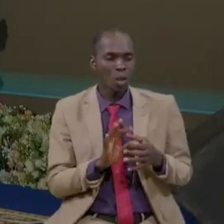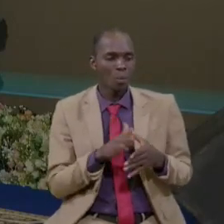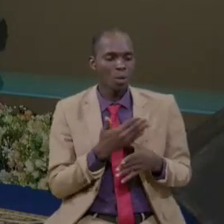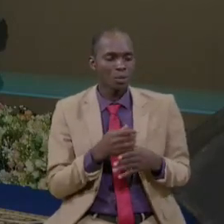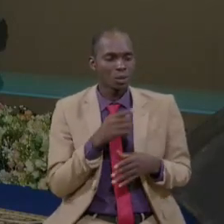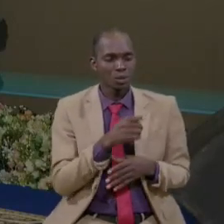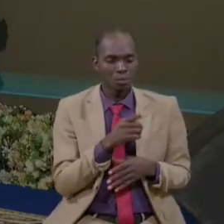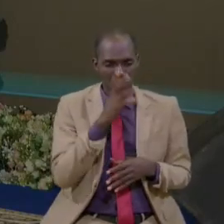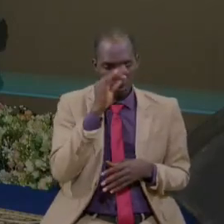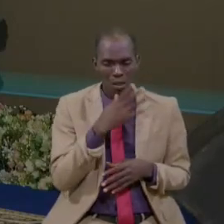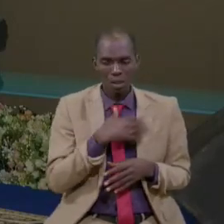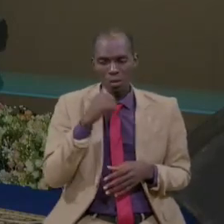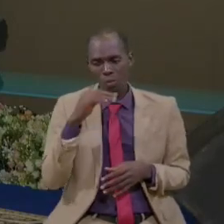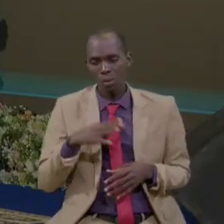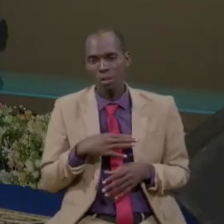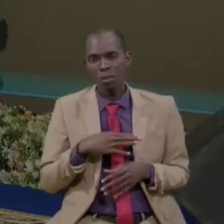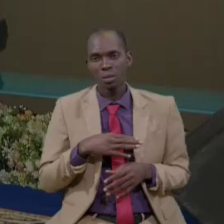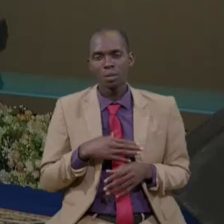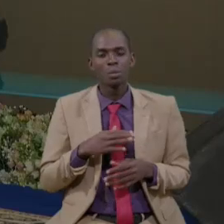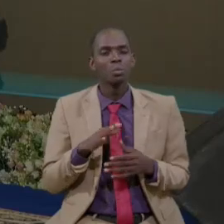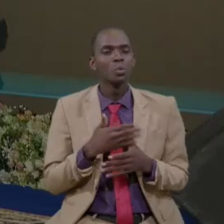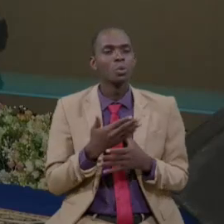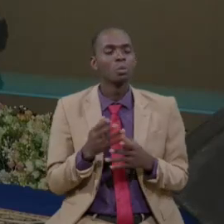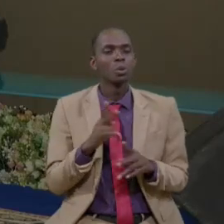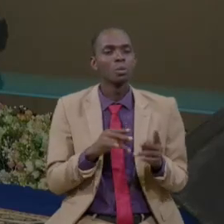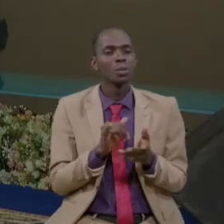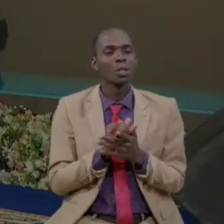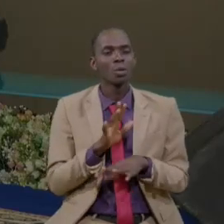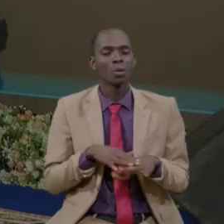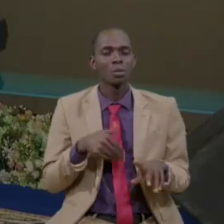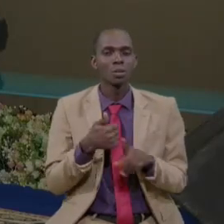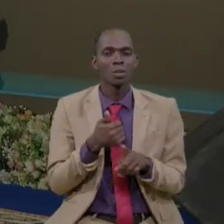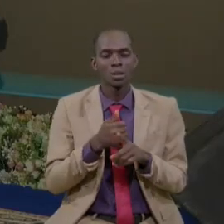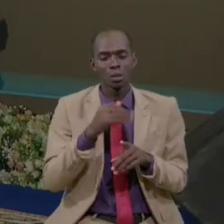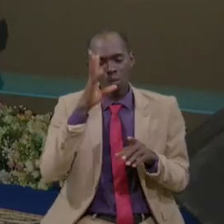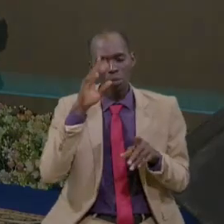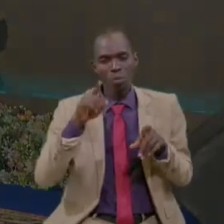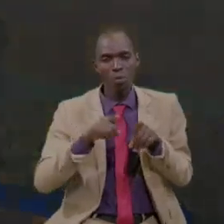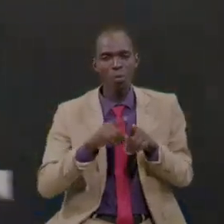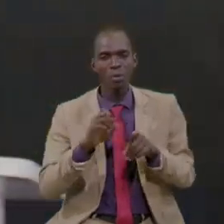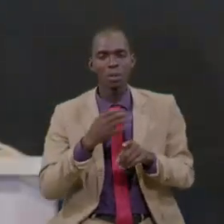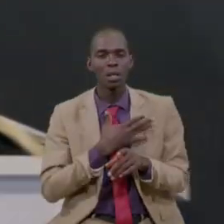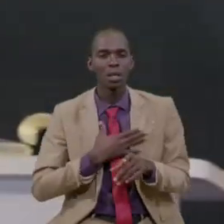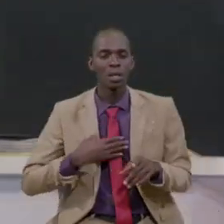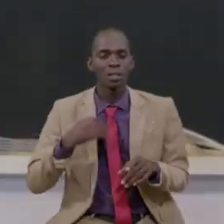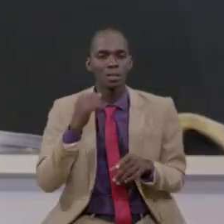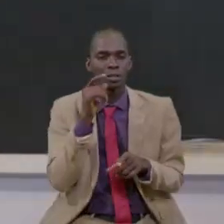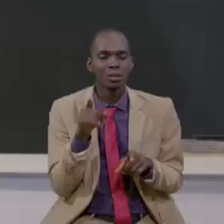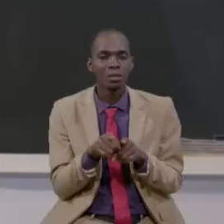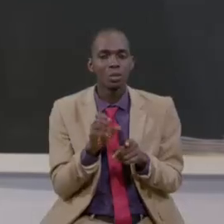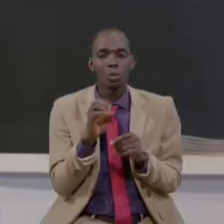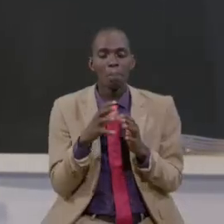careless relationship between men and women, between so-called